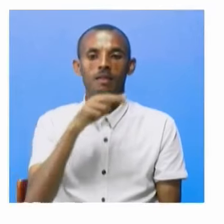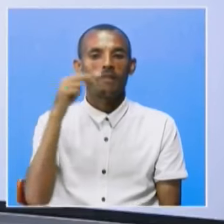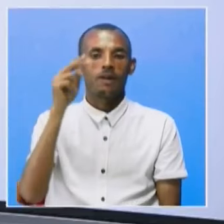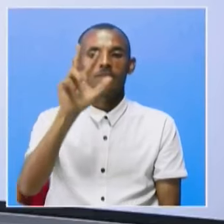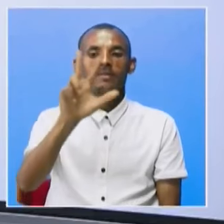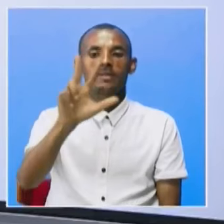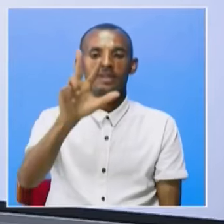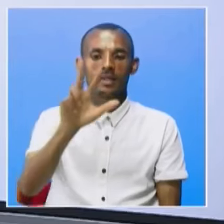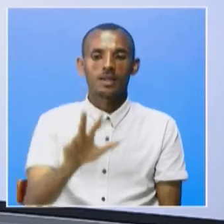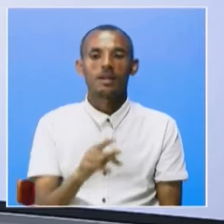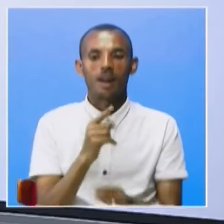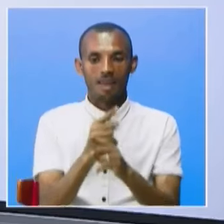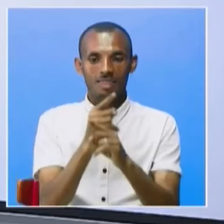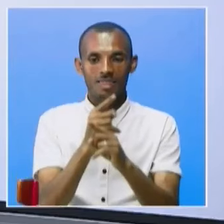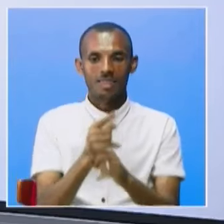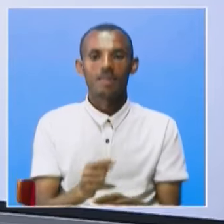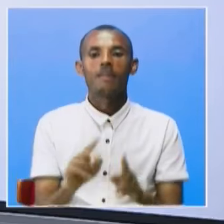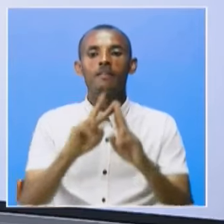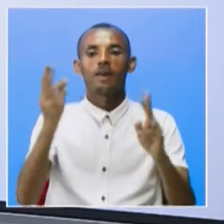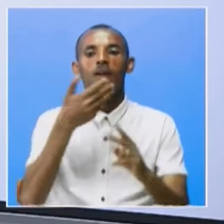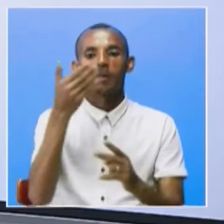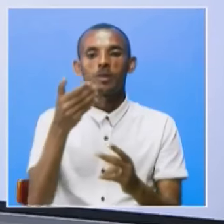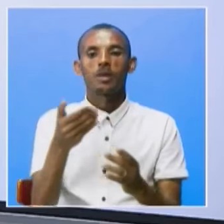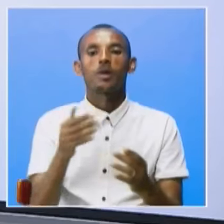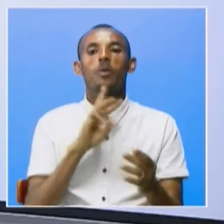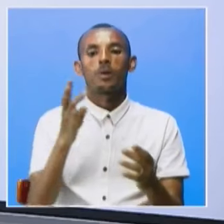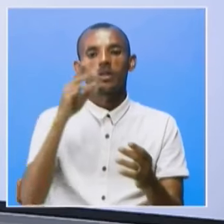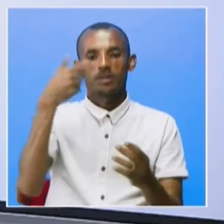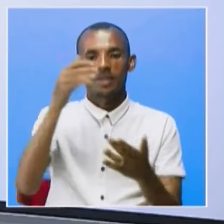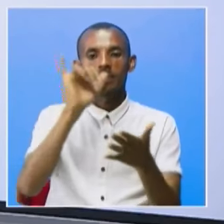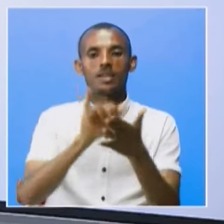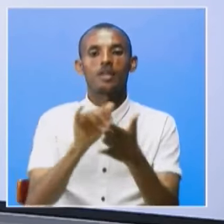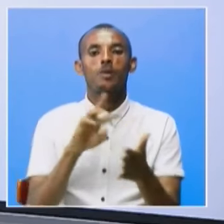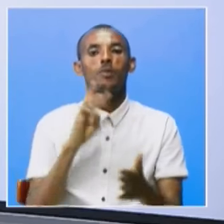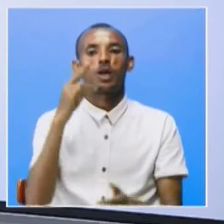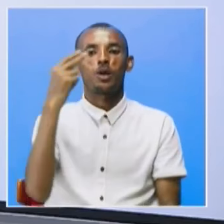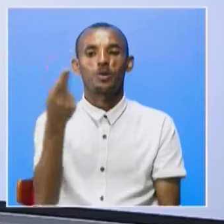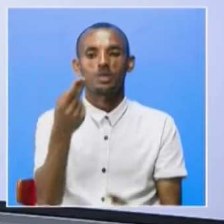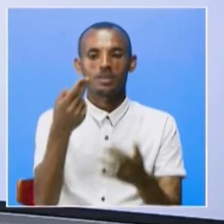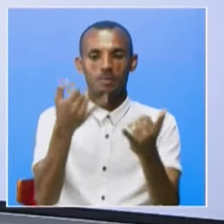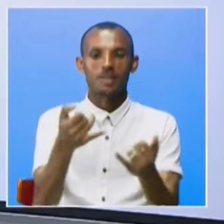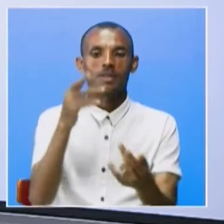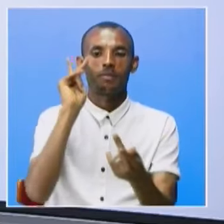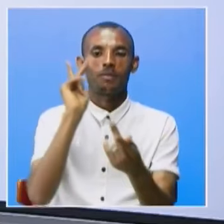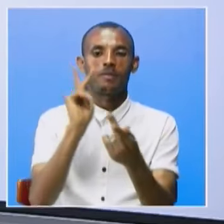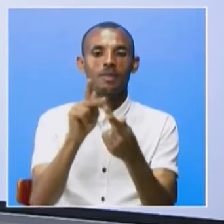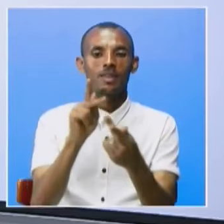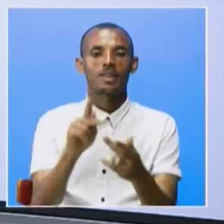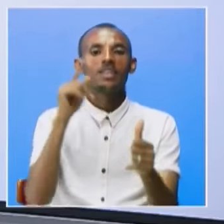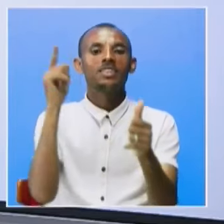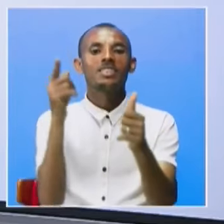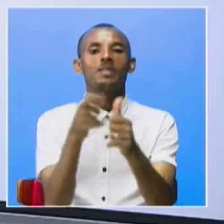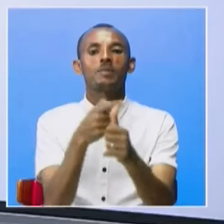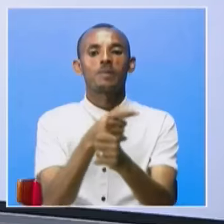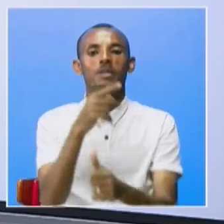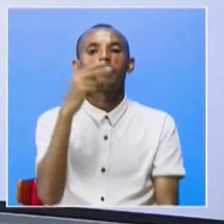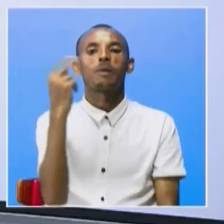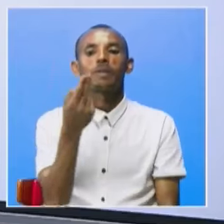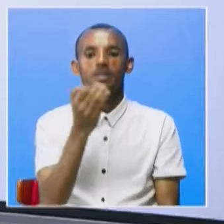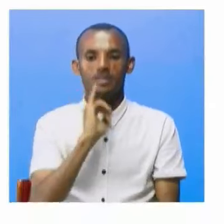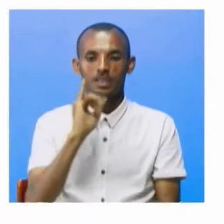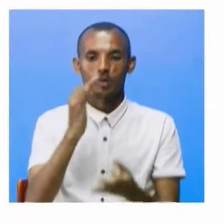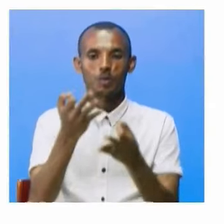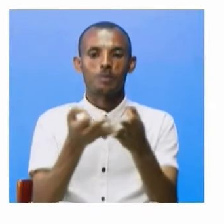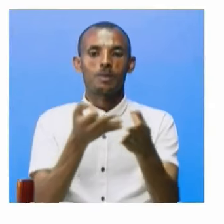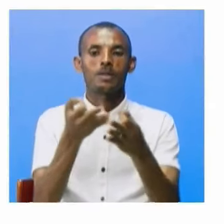3, right? Very good. And we said that we use this present perfect. The first purpose is to express